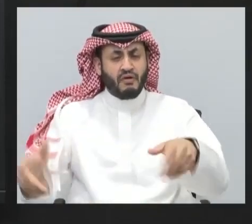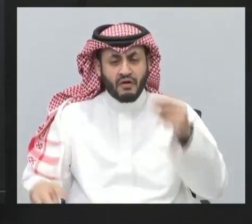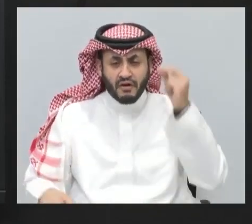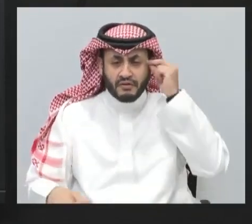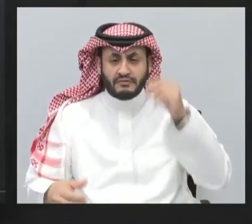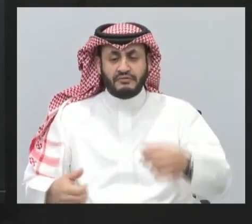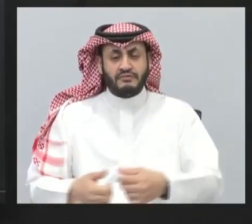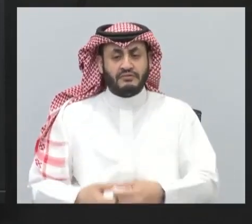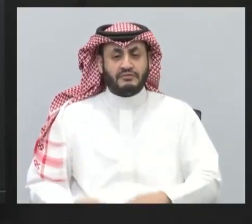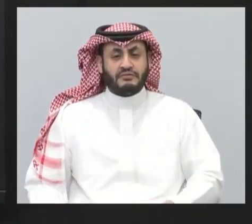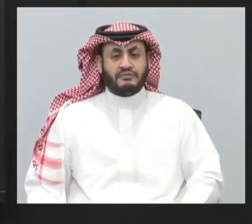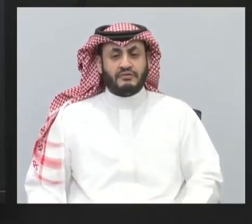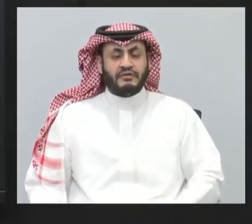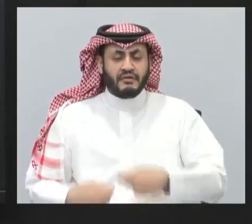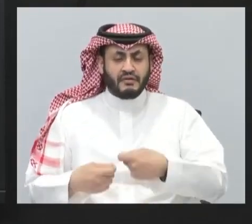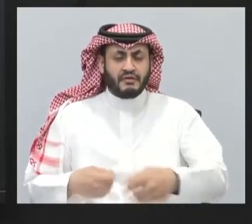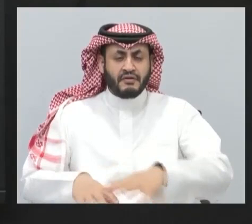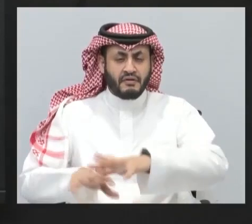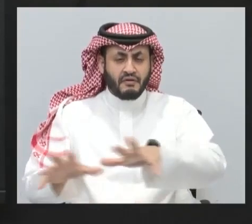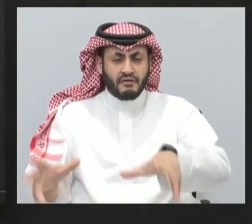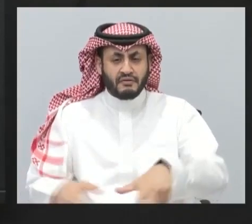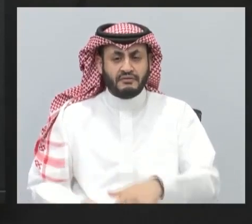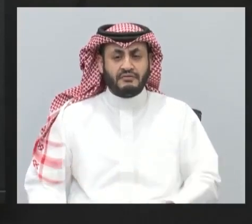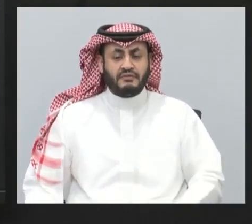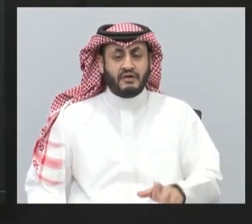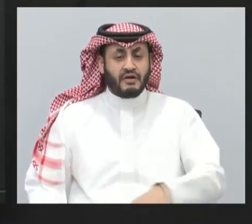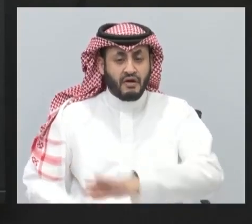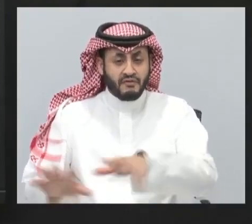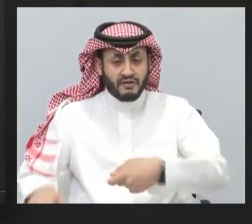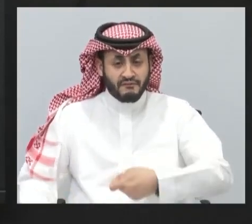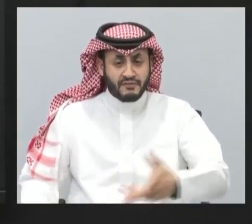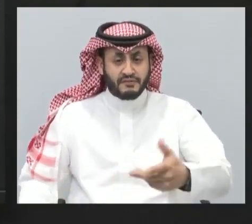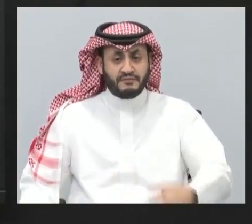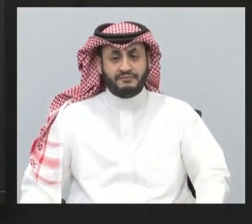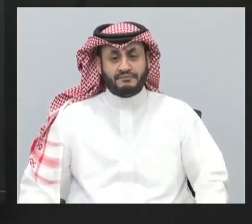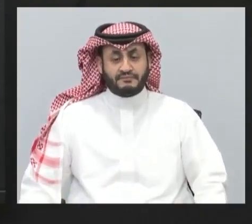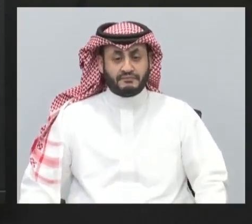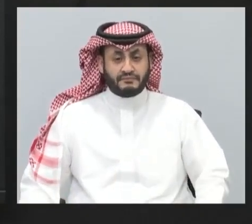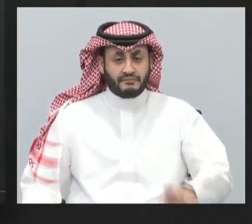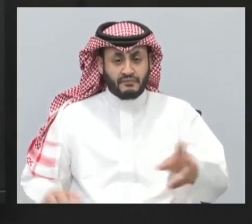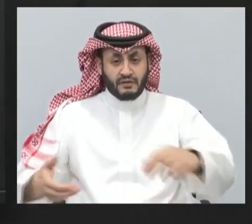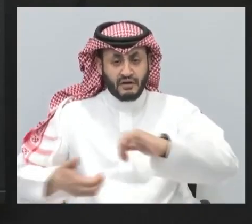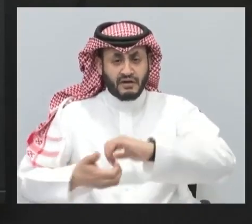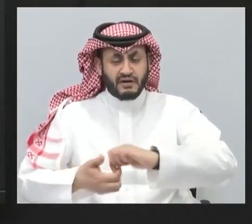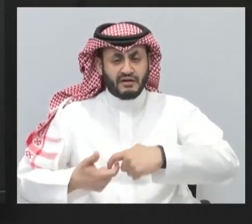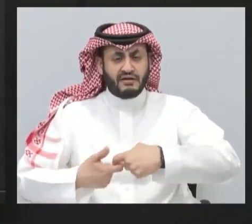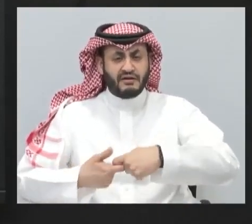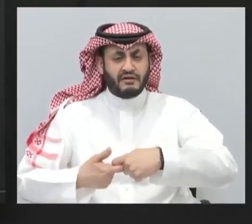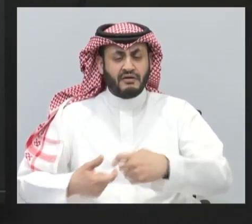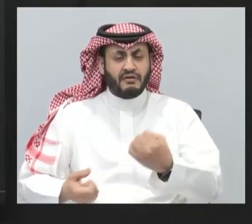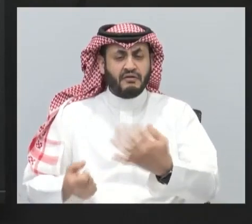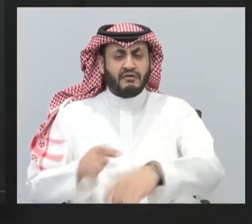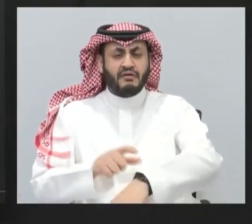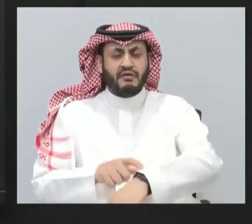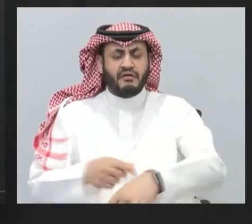lives easier. Everything is going to be faster. And we will stay connected. If you want any type of